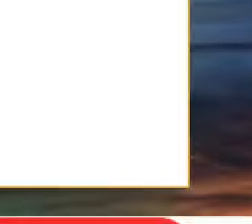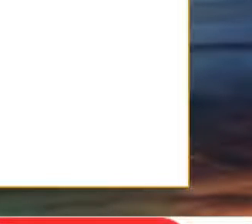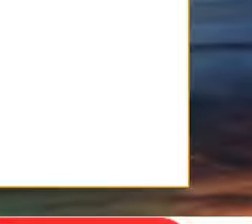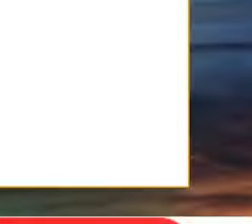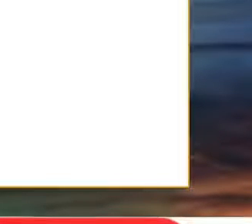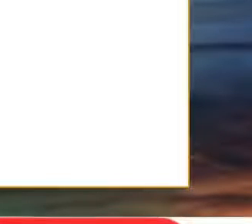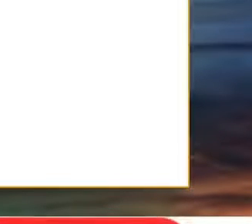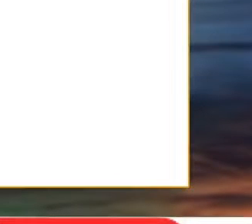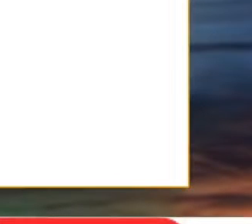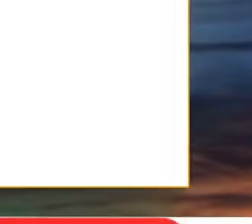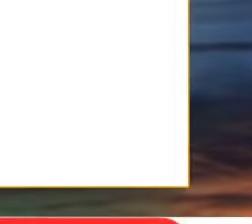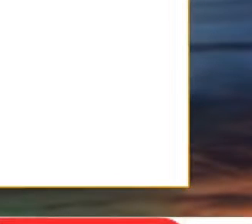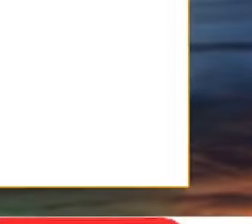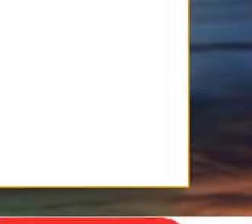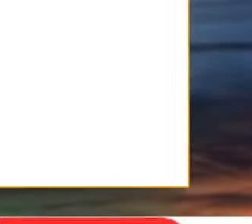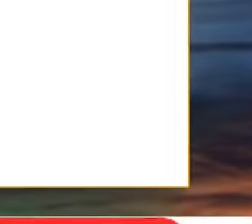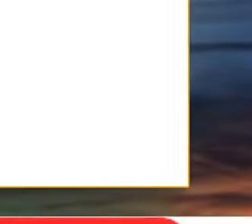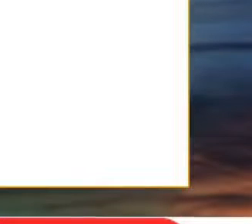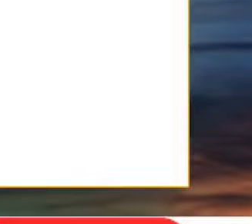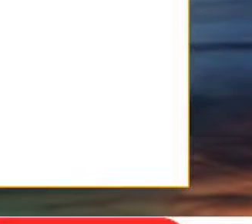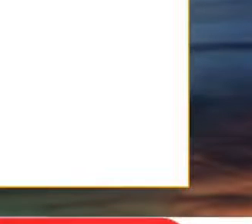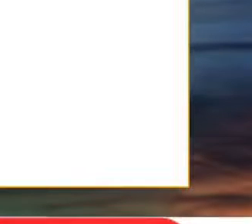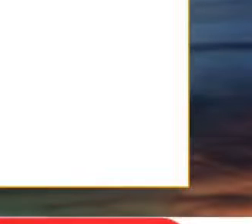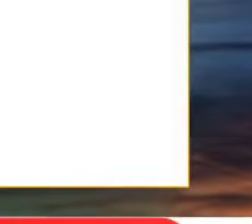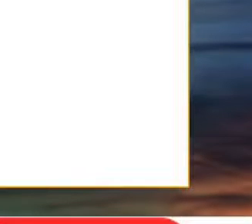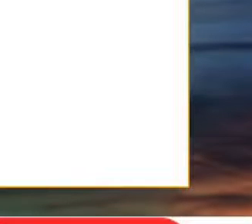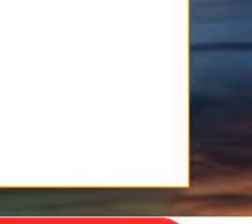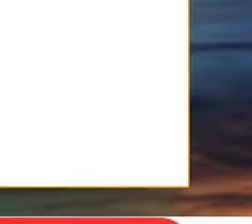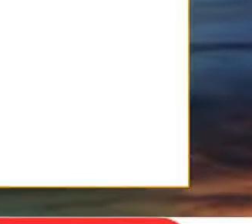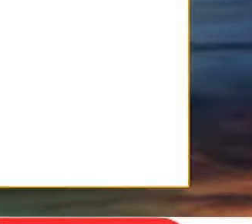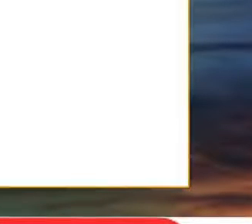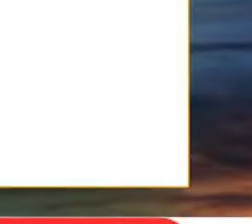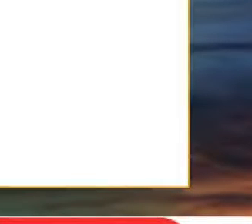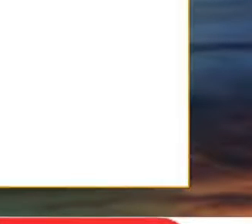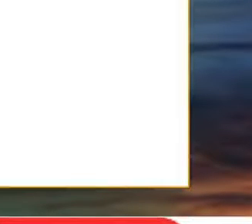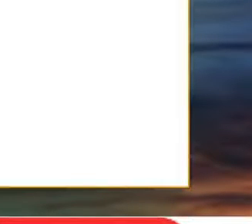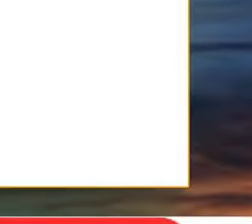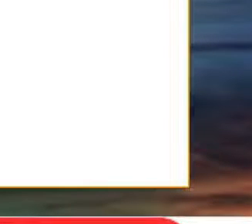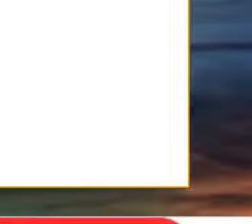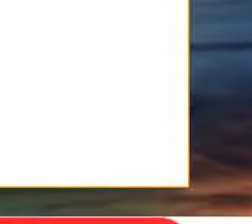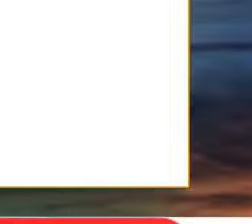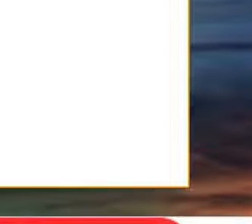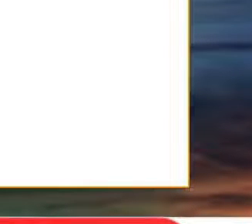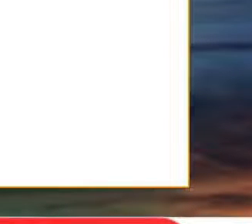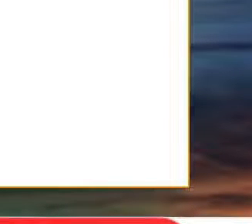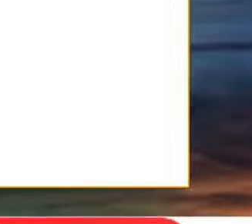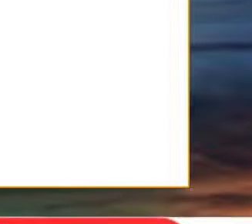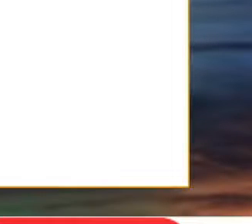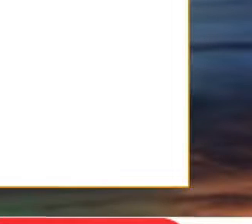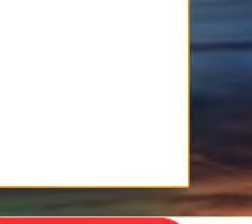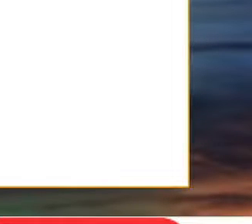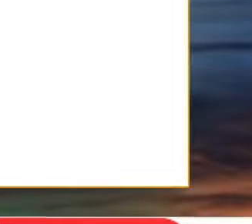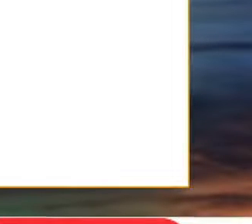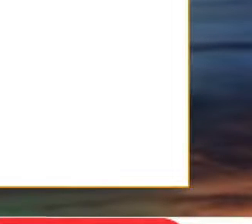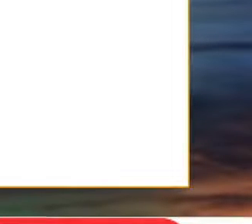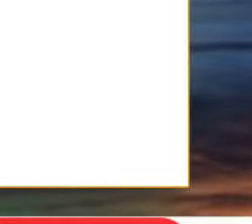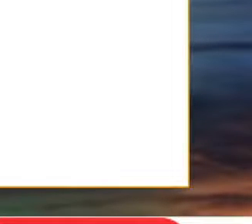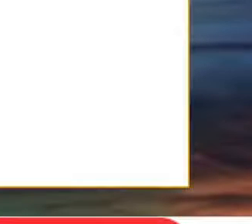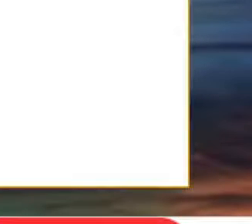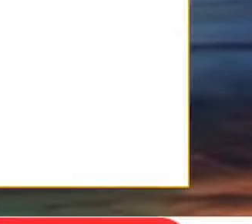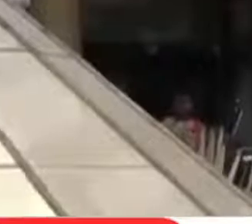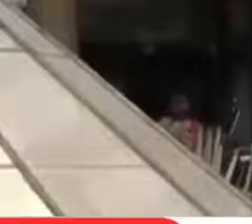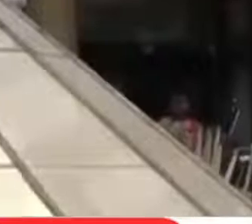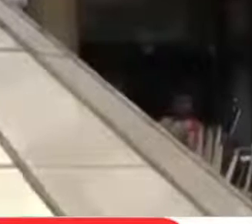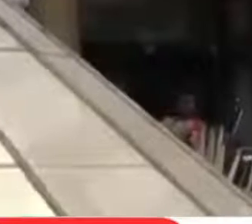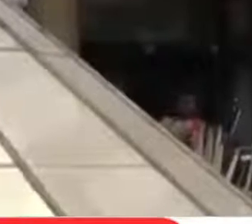Unit. EACC recommends the former governor and 3 members of the KCPSB be charged with 2 counts of abuse of